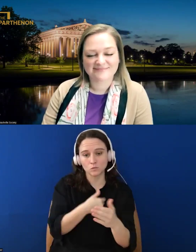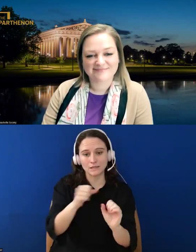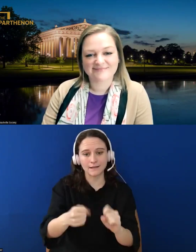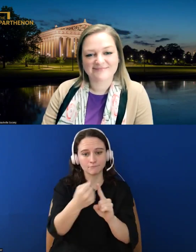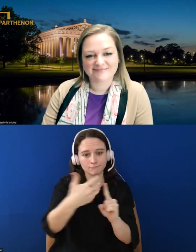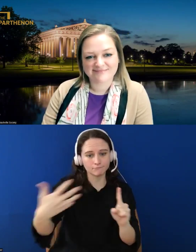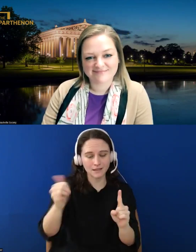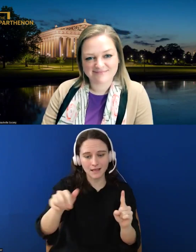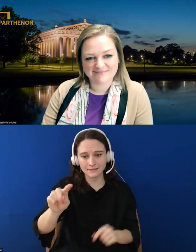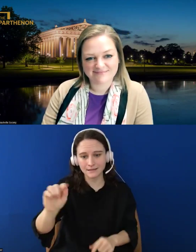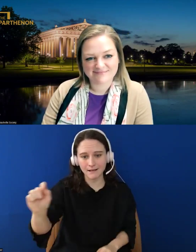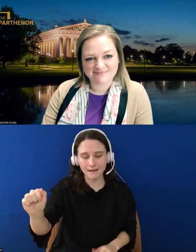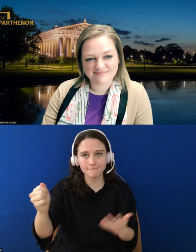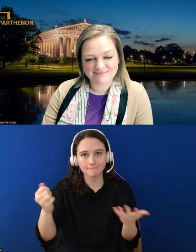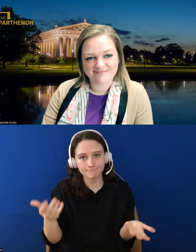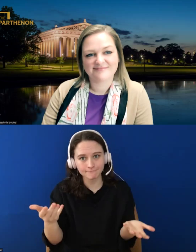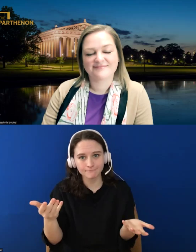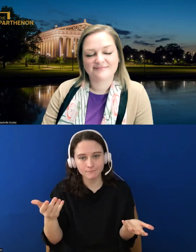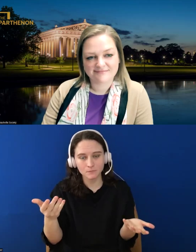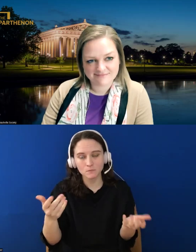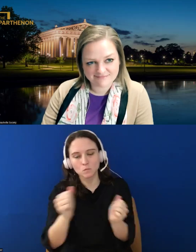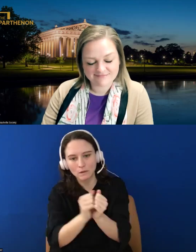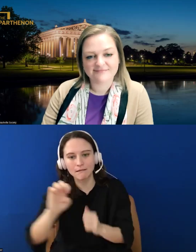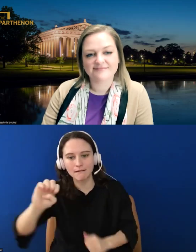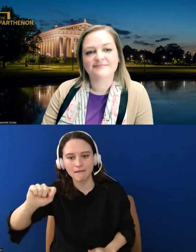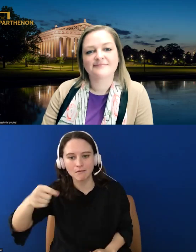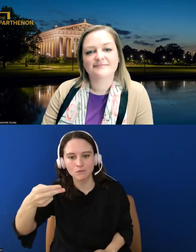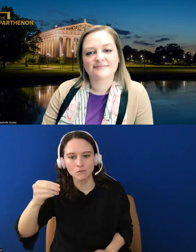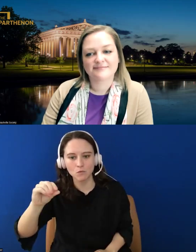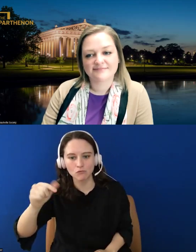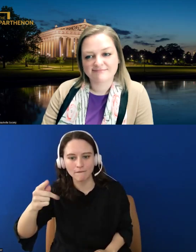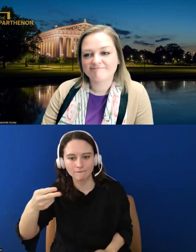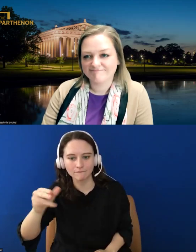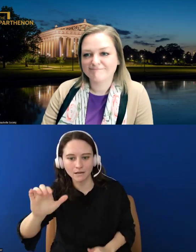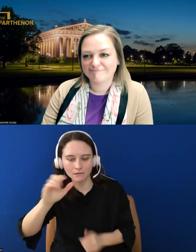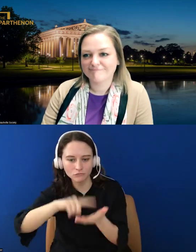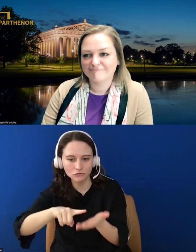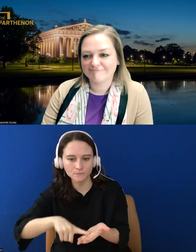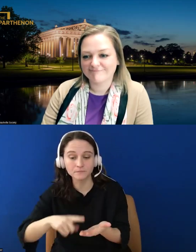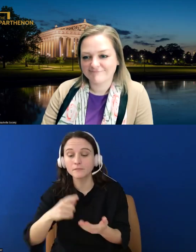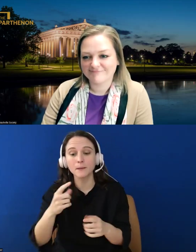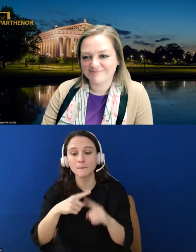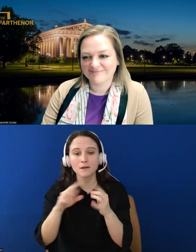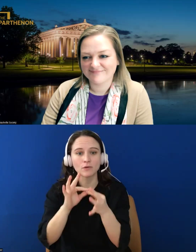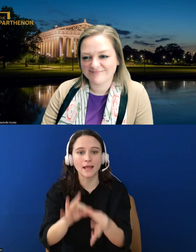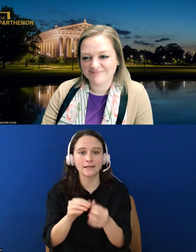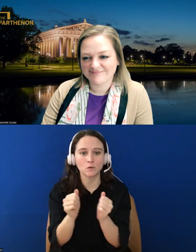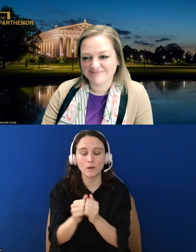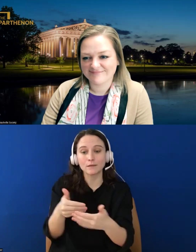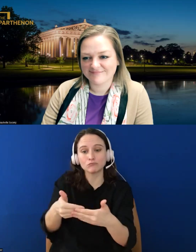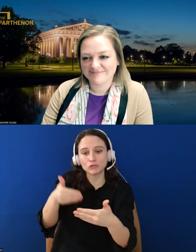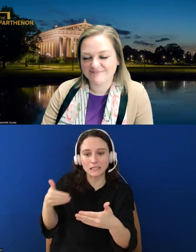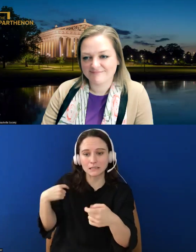data with ethnographic research. But in the case of the pre-Hispanic data, we don't know. We don't have